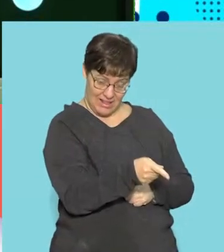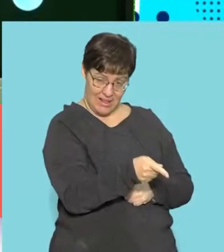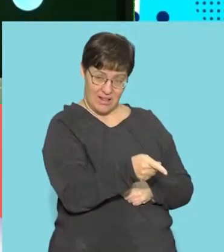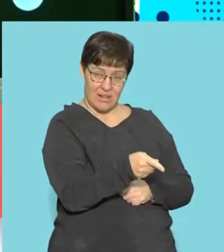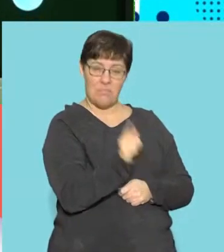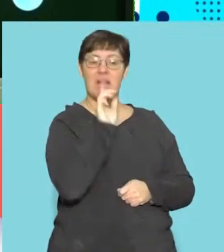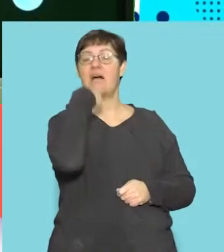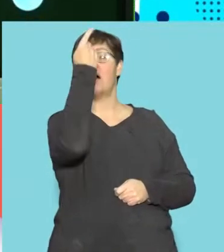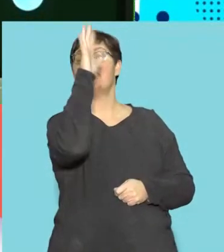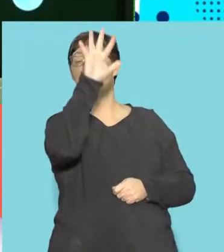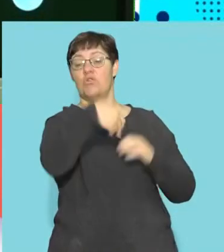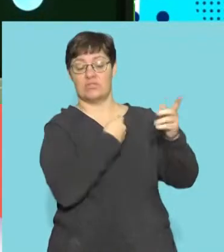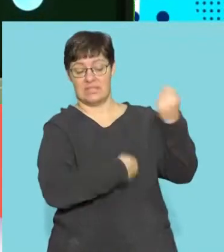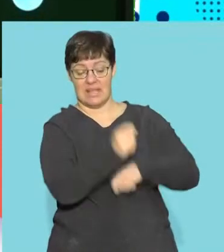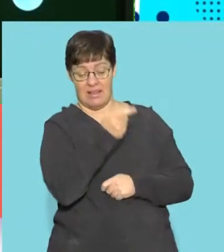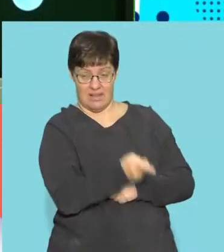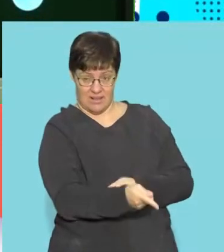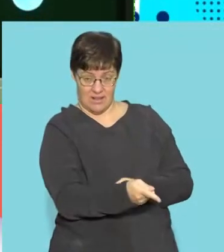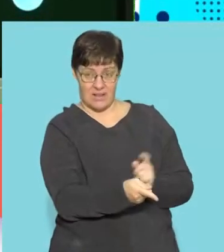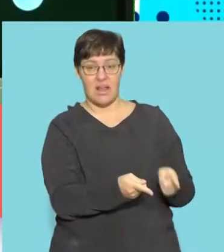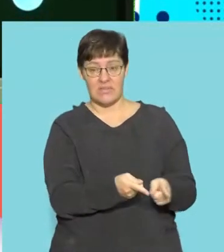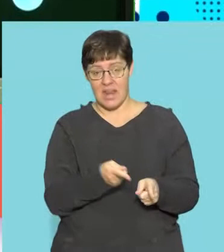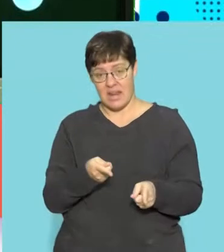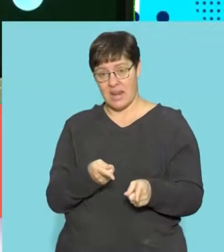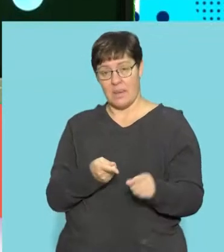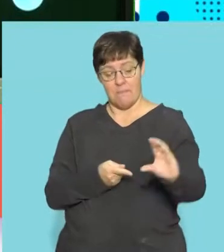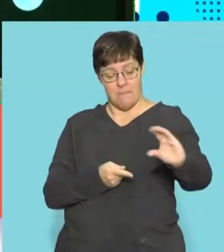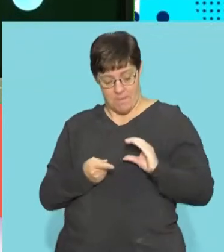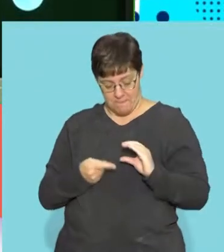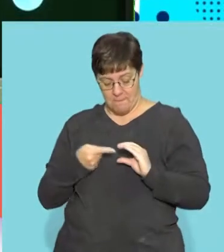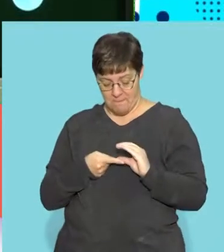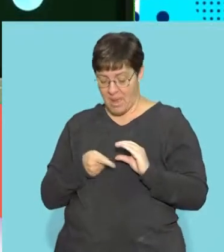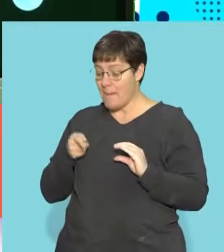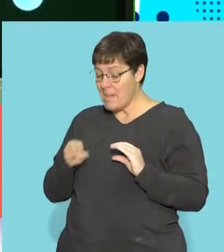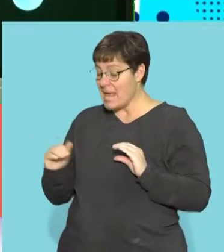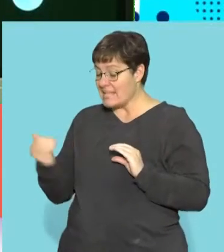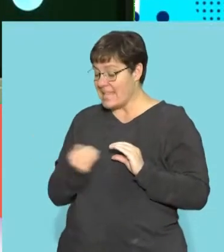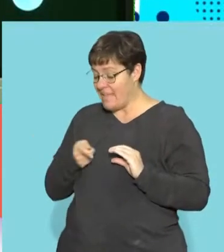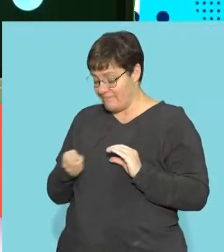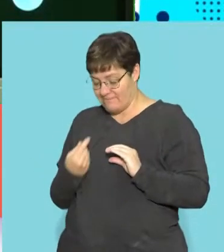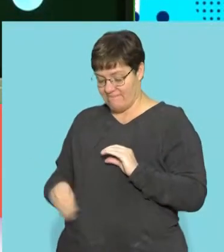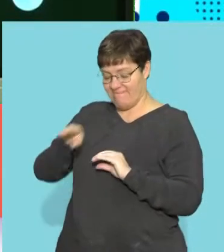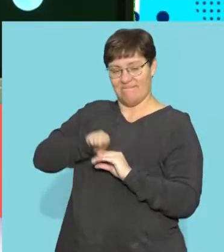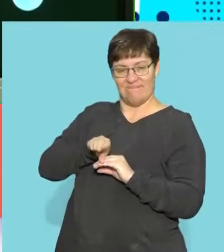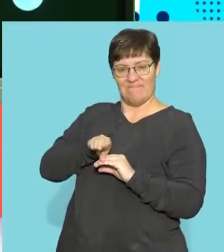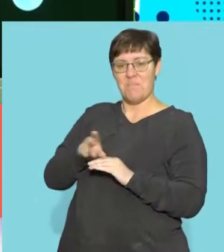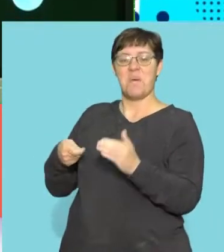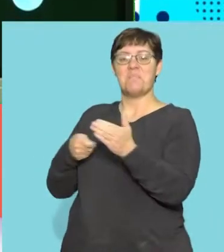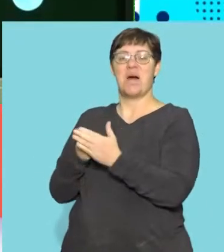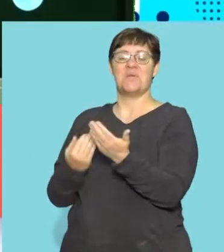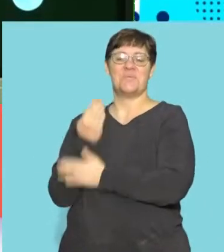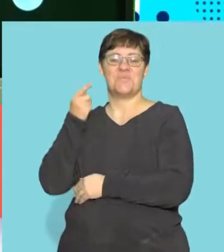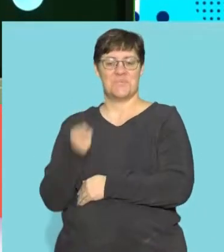today in 5 years' time, and then the money I get there, I will top it up with what I was putting on